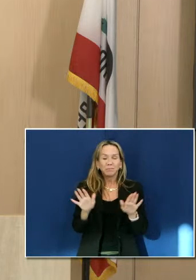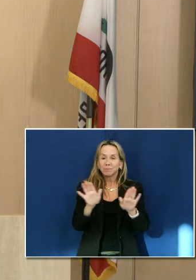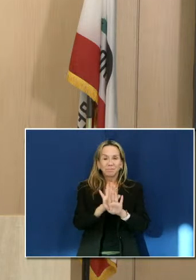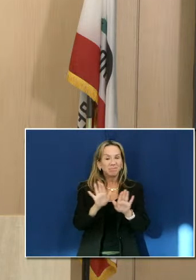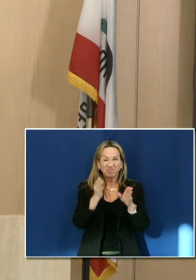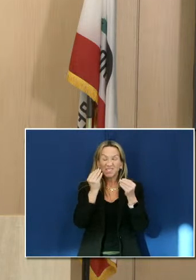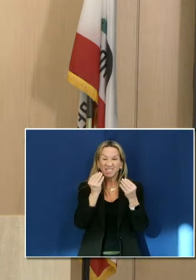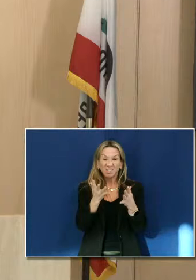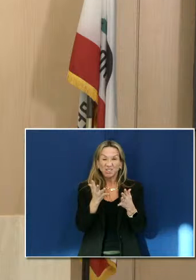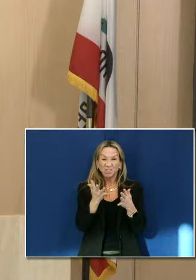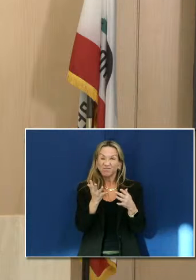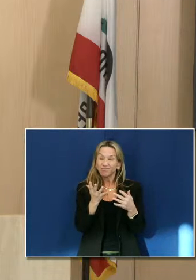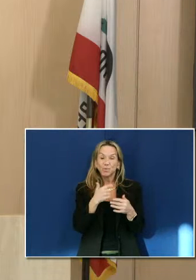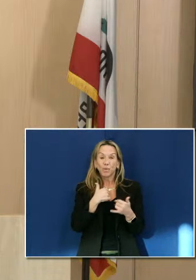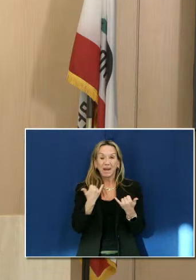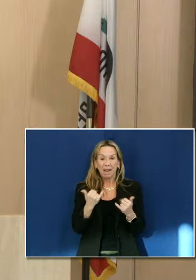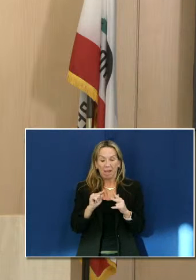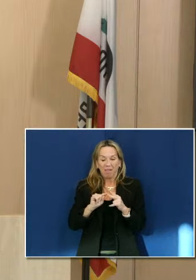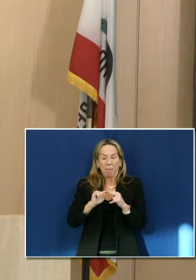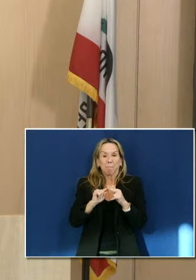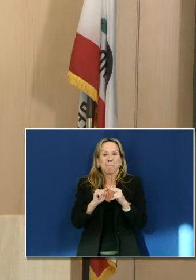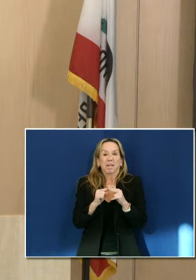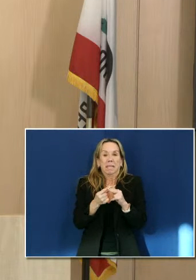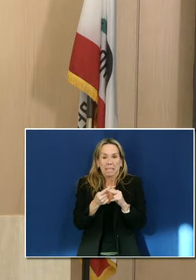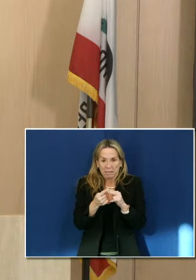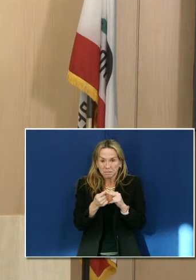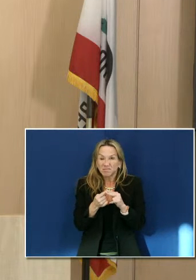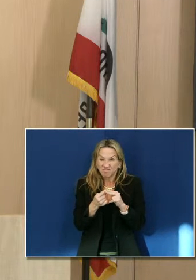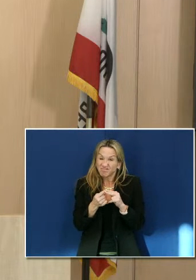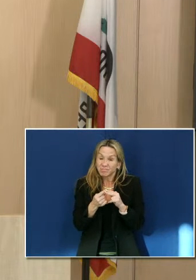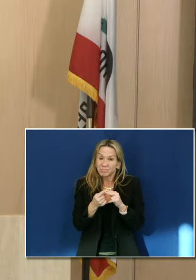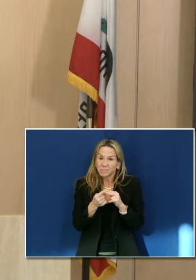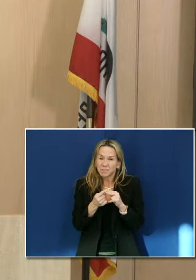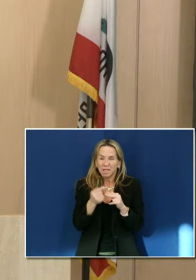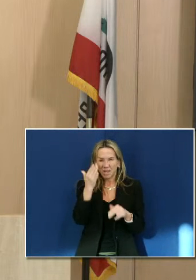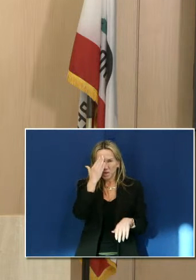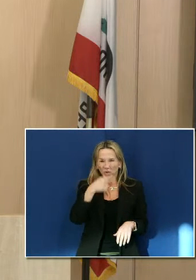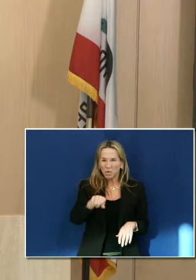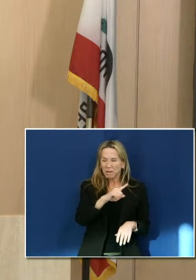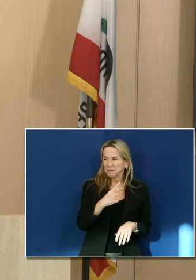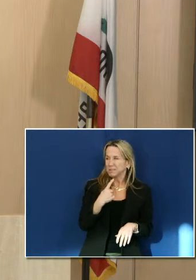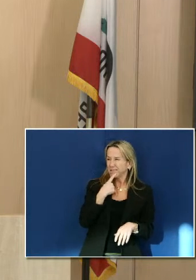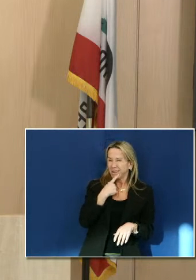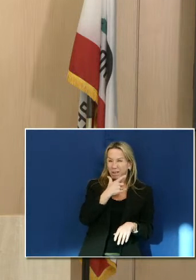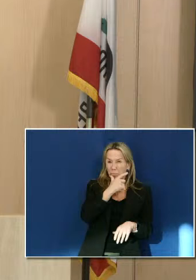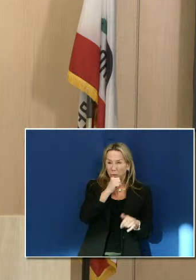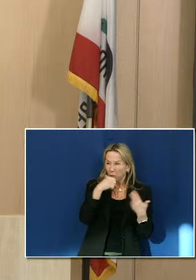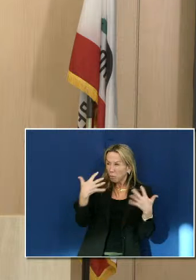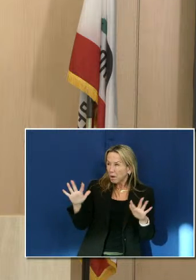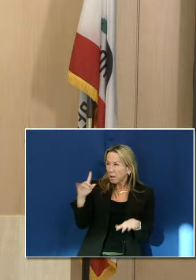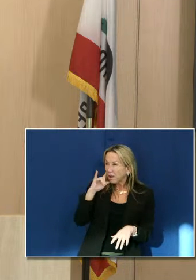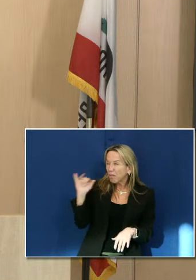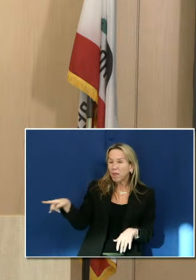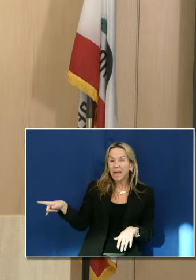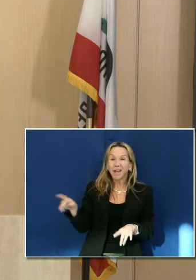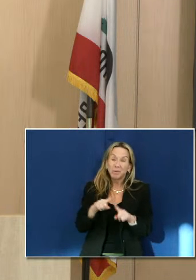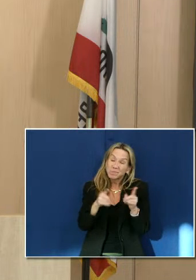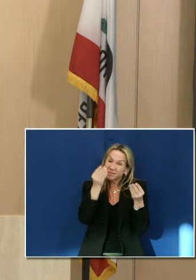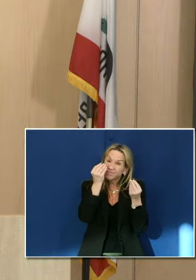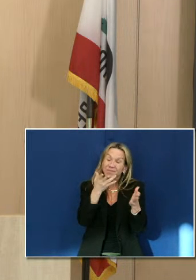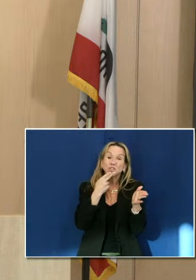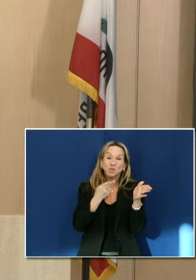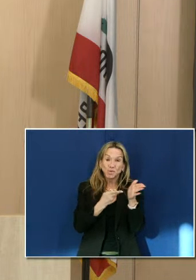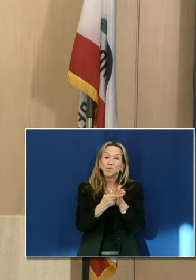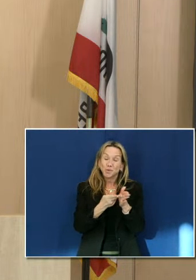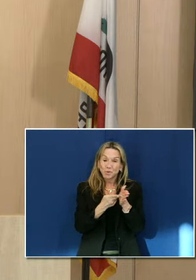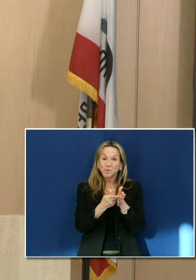beginning. And I know that's disappointing to hear. Nobody wants to hear that. But it is the truth. And we're going to